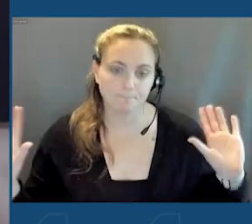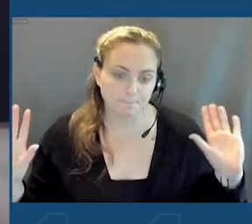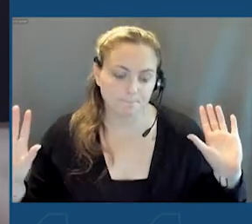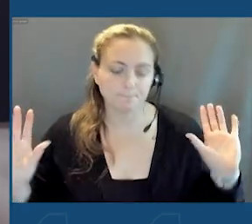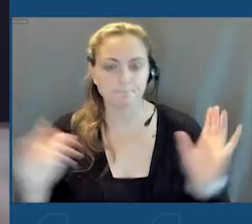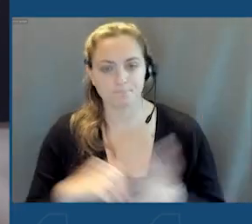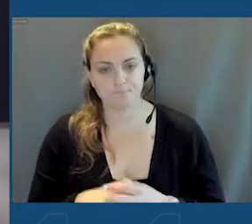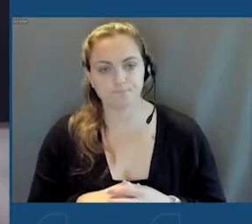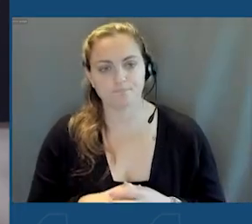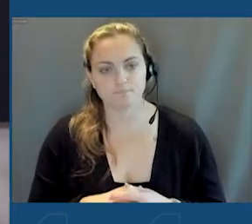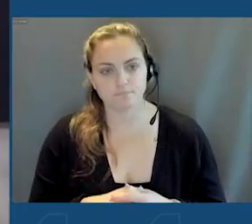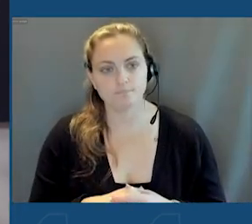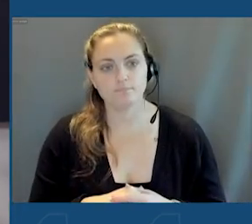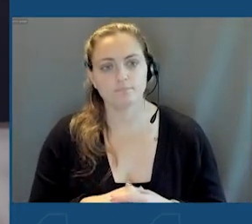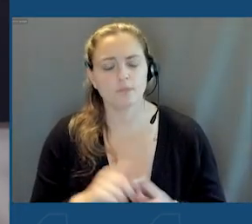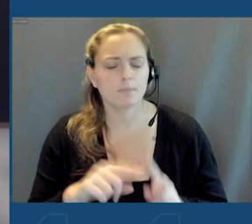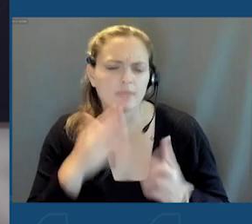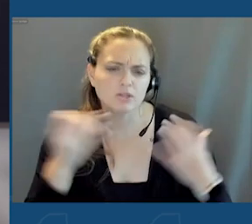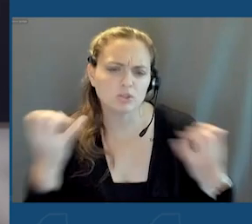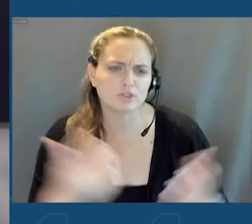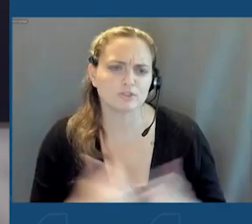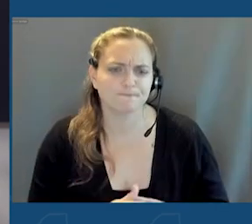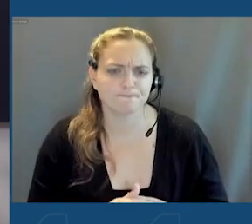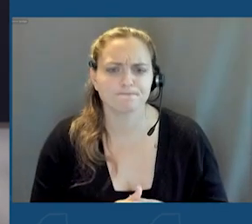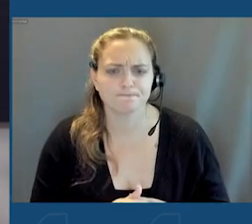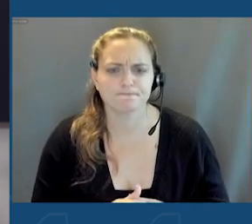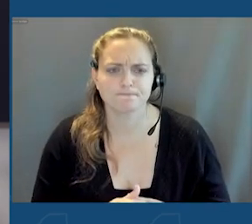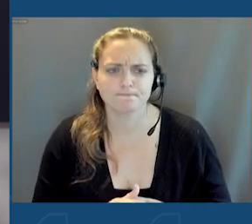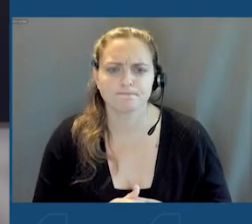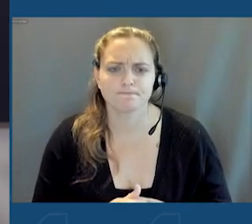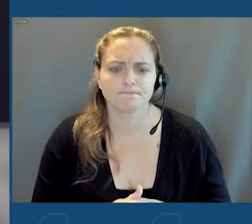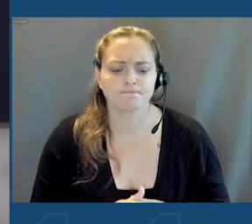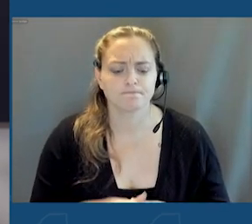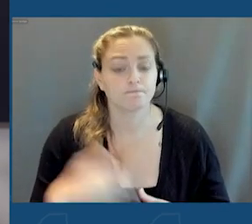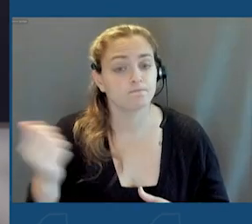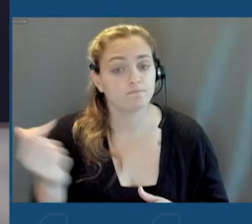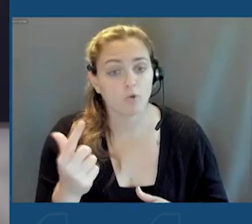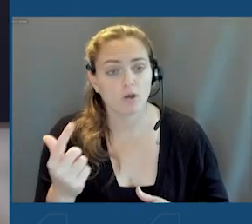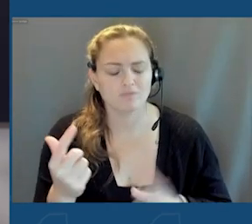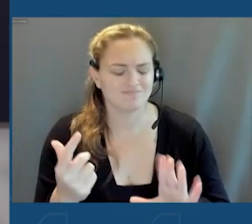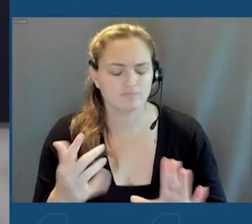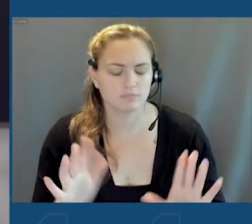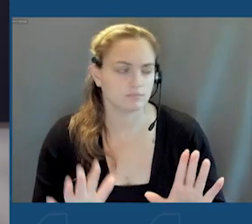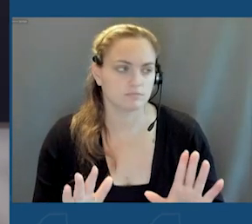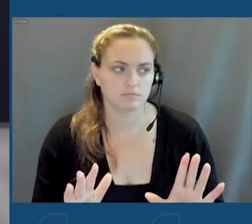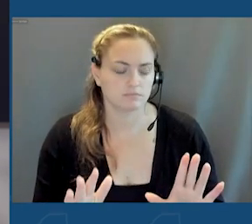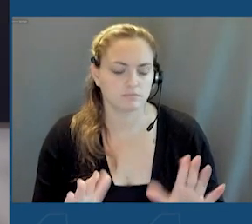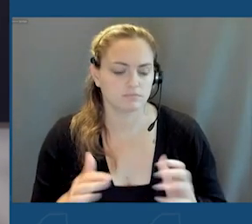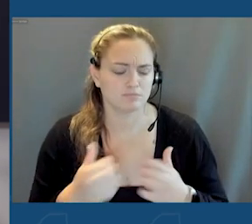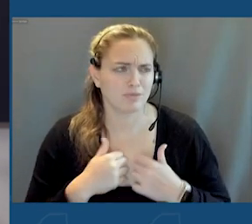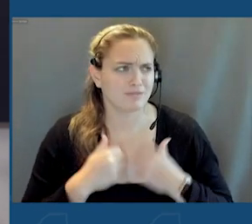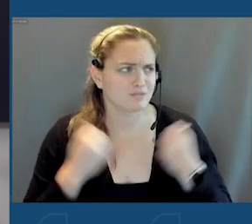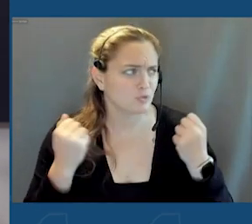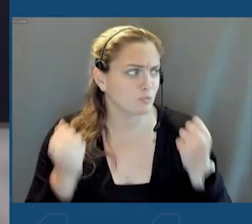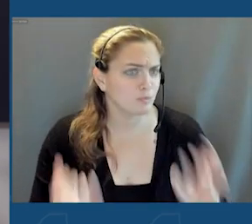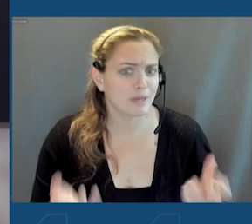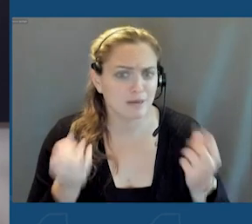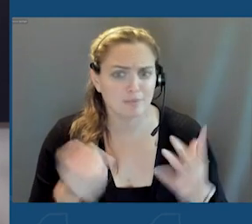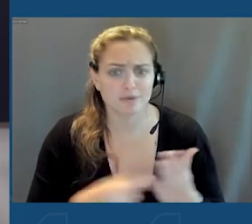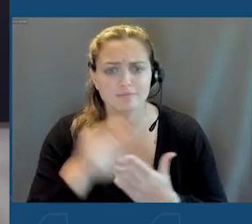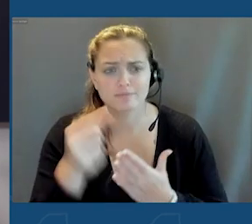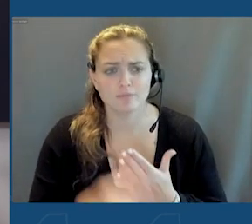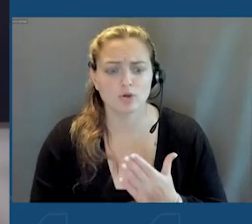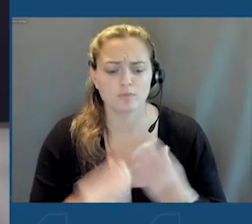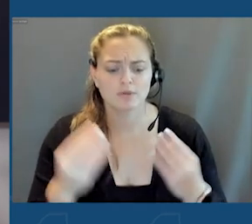it. Thank you so much. And to all of our, we have so many programs. Our Teach Me How to